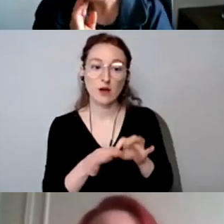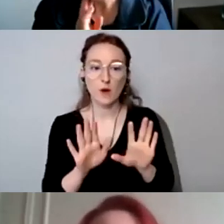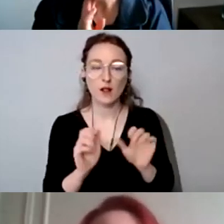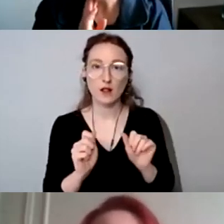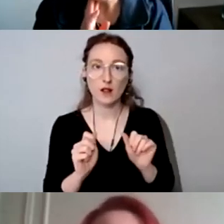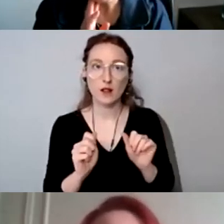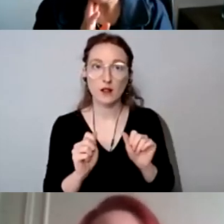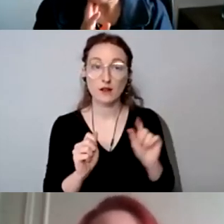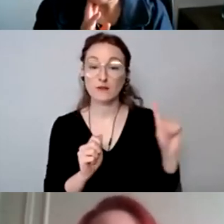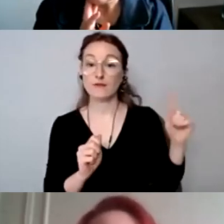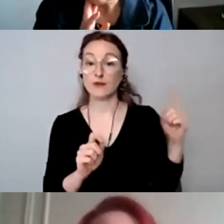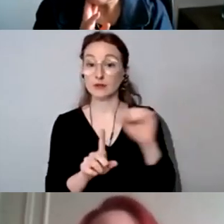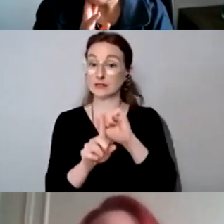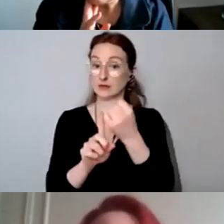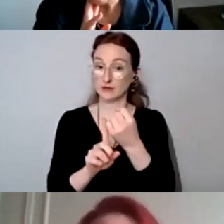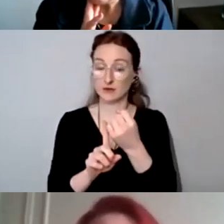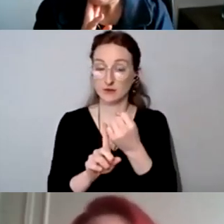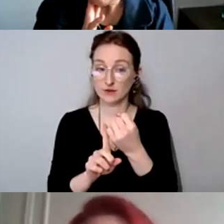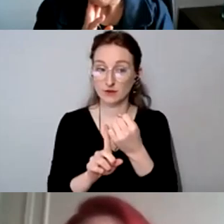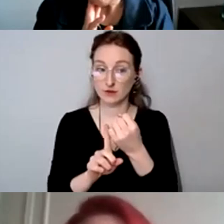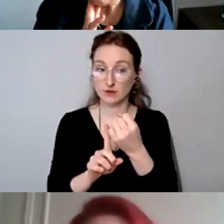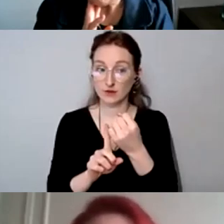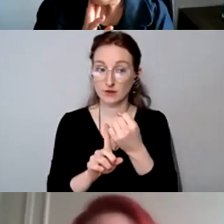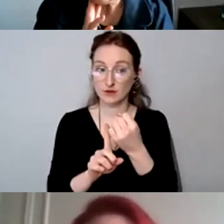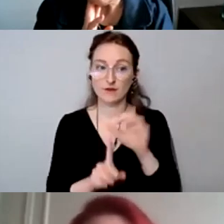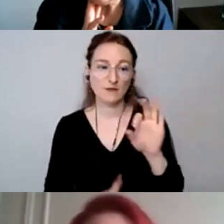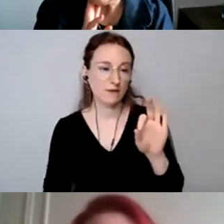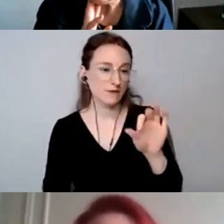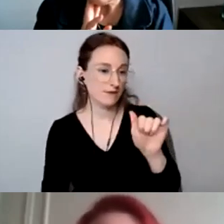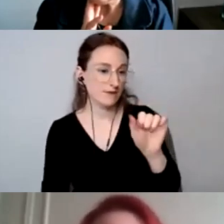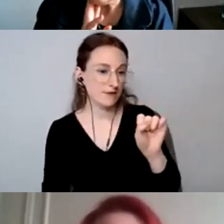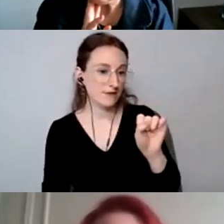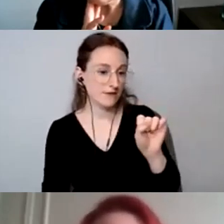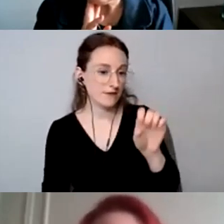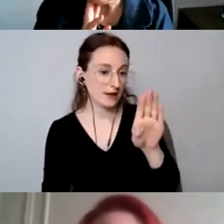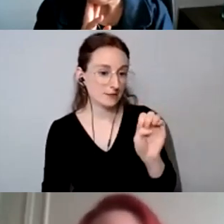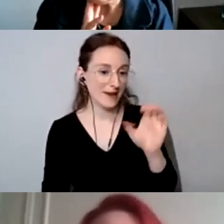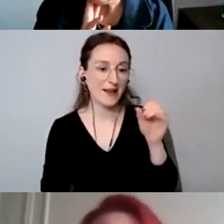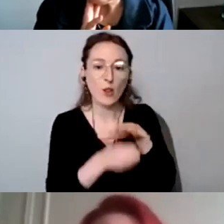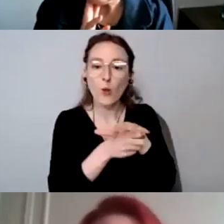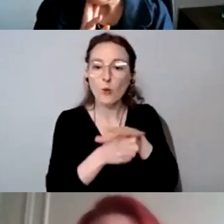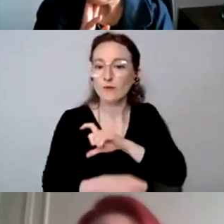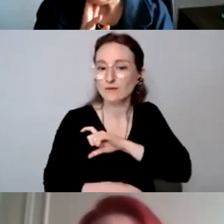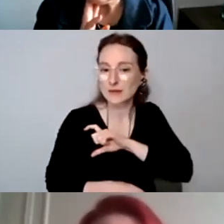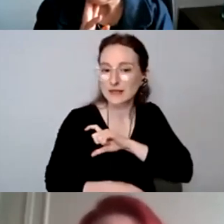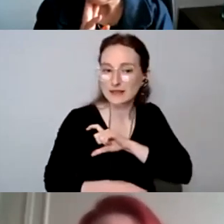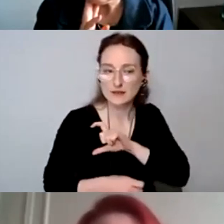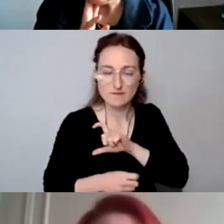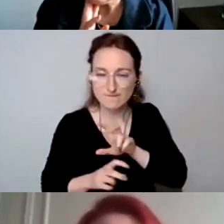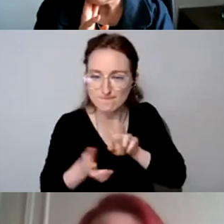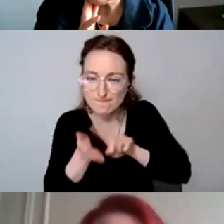the first situation when FSB and the local authorities started to intervene into